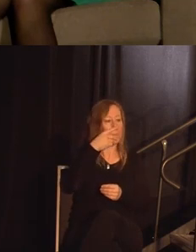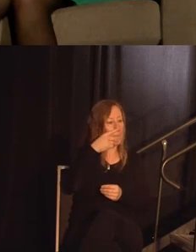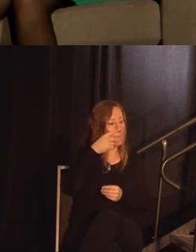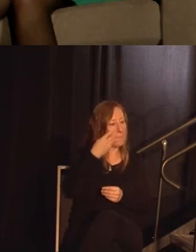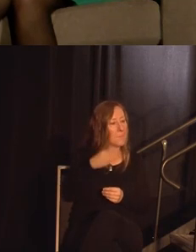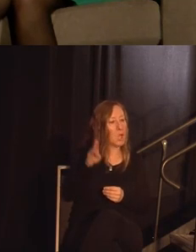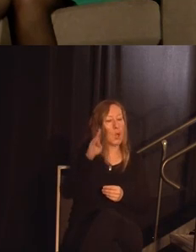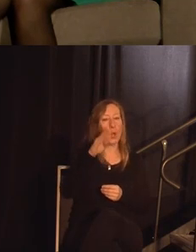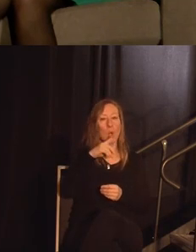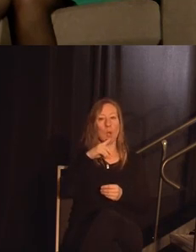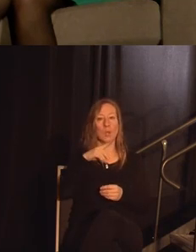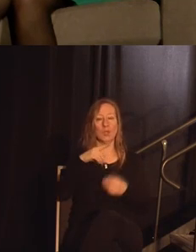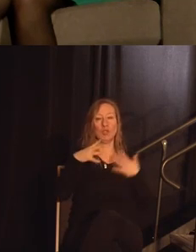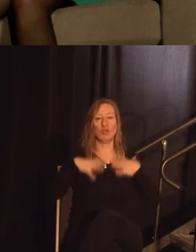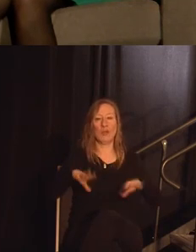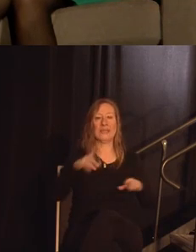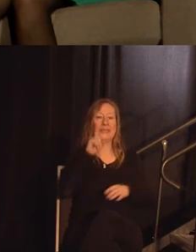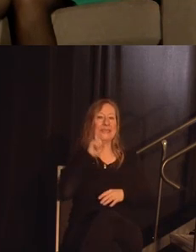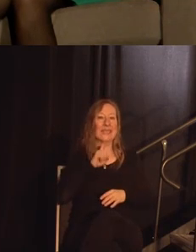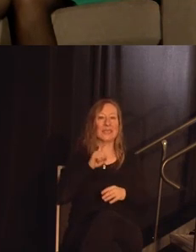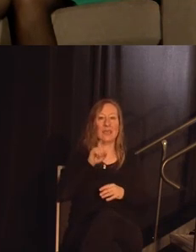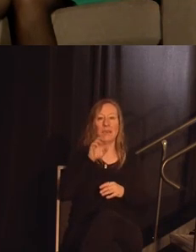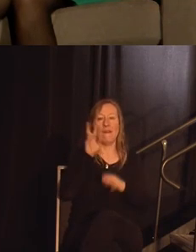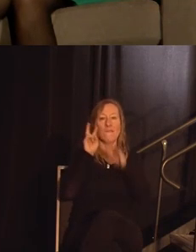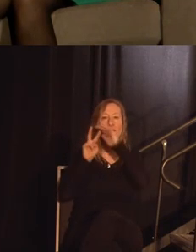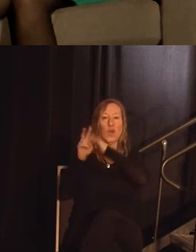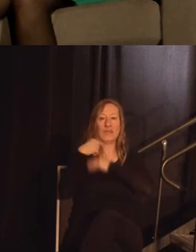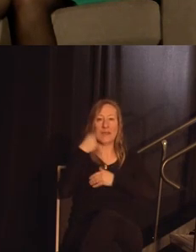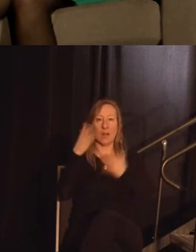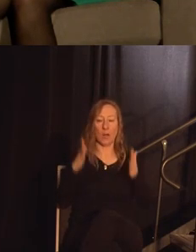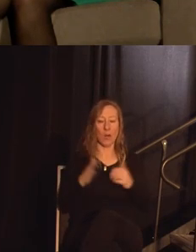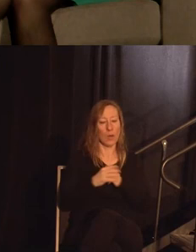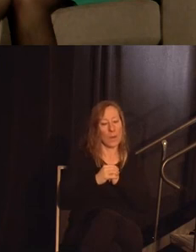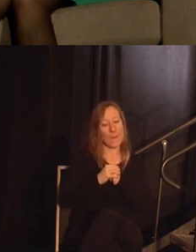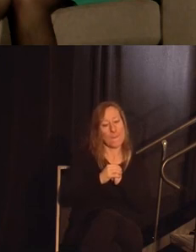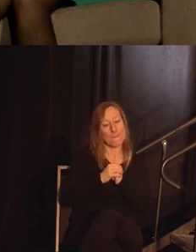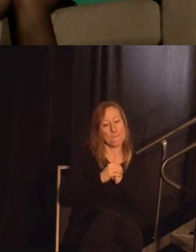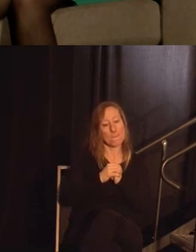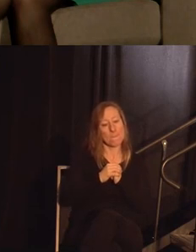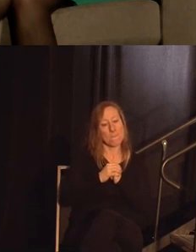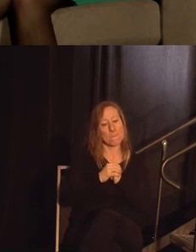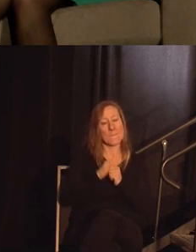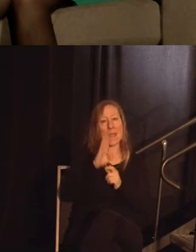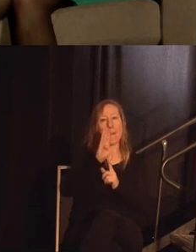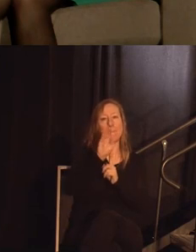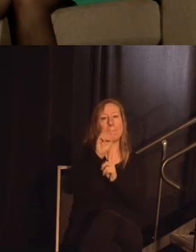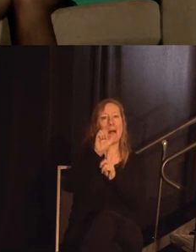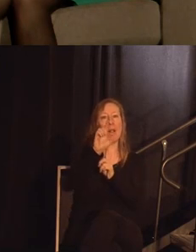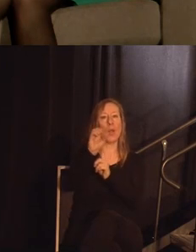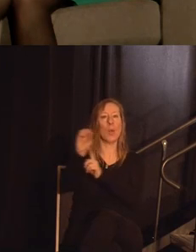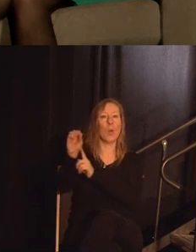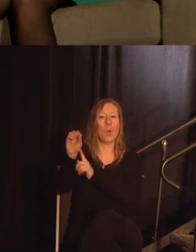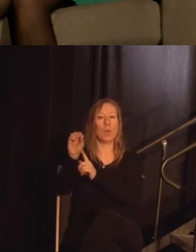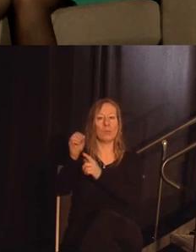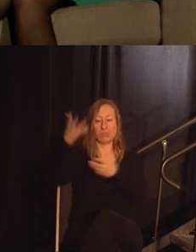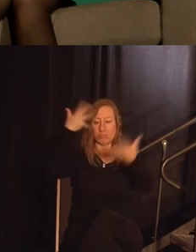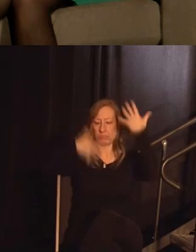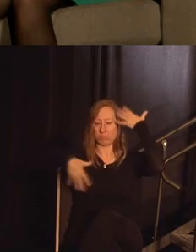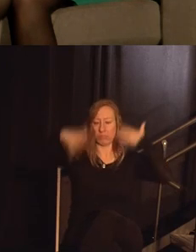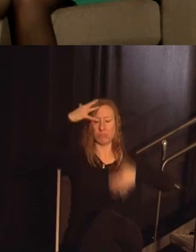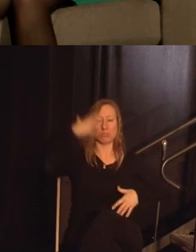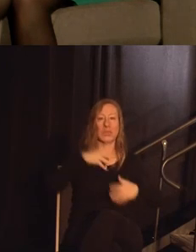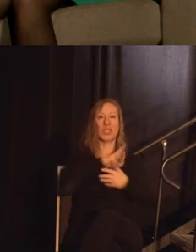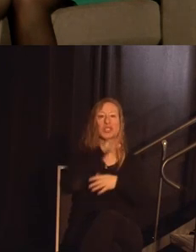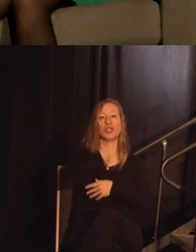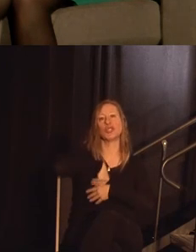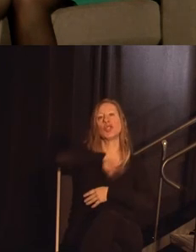teller. In order to assist Robin Hood in ripping off Prince John's bejeweled caravan, Baloo adorns himself with scarves and rags and golden